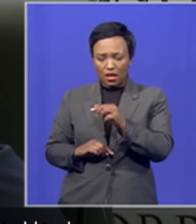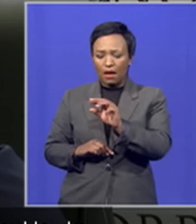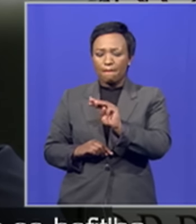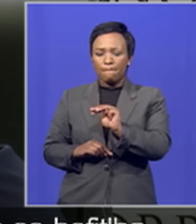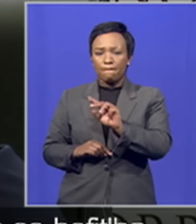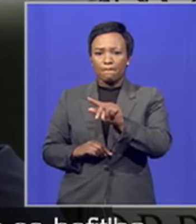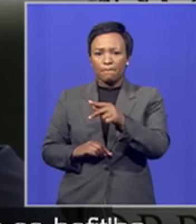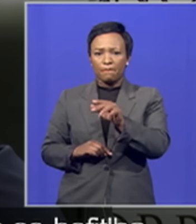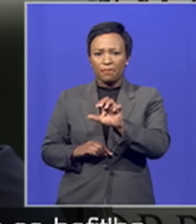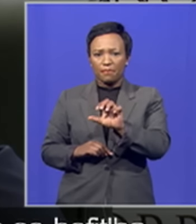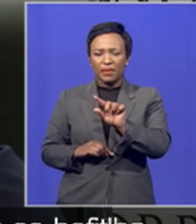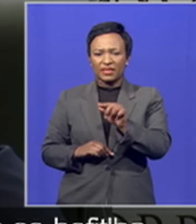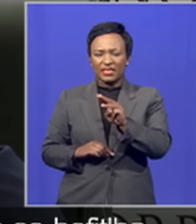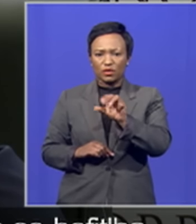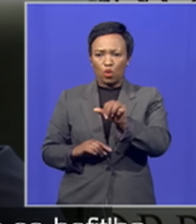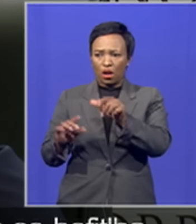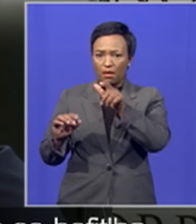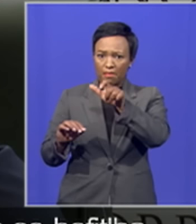person displayed